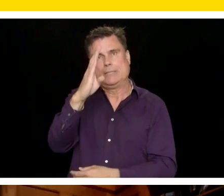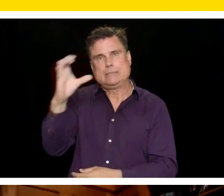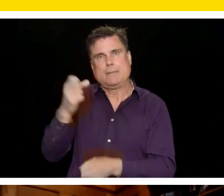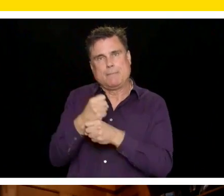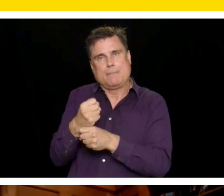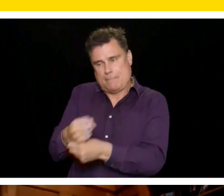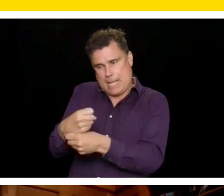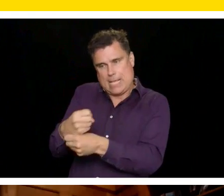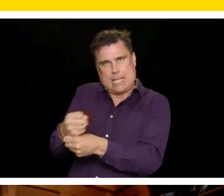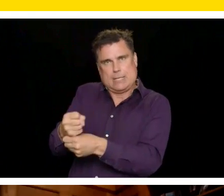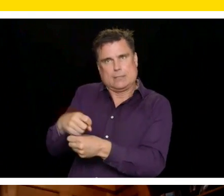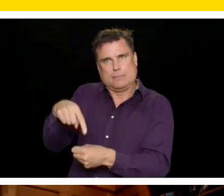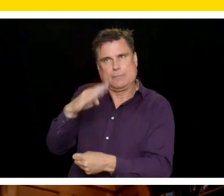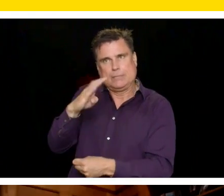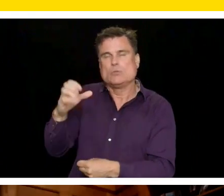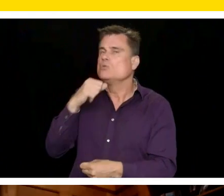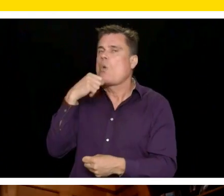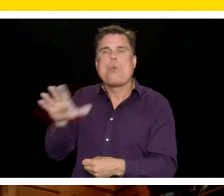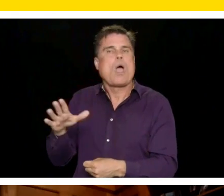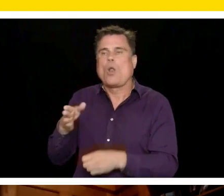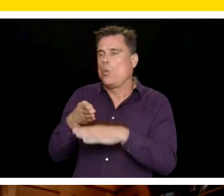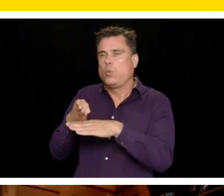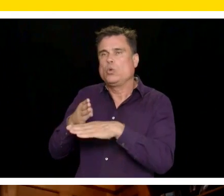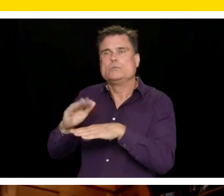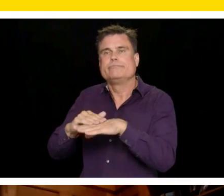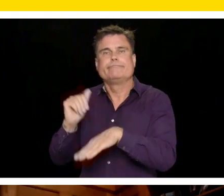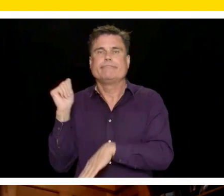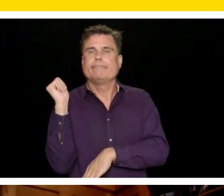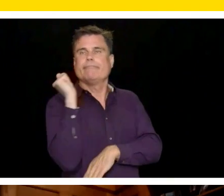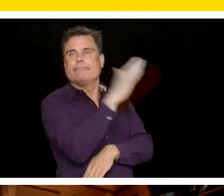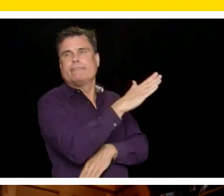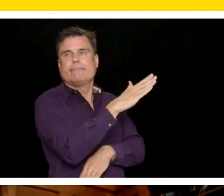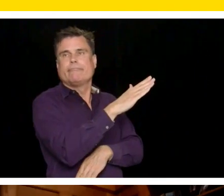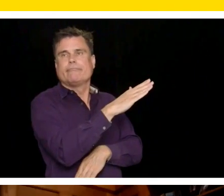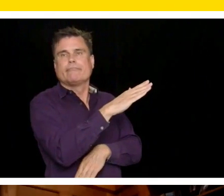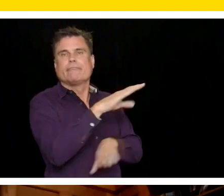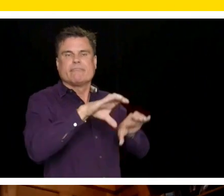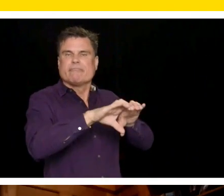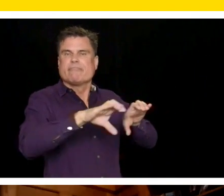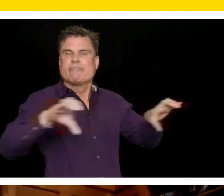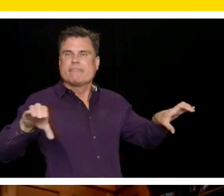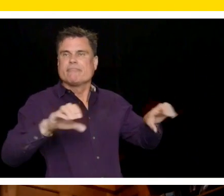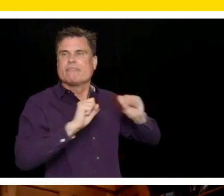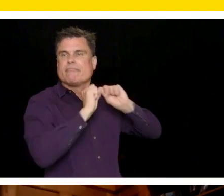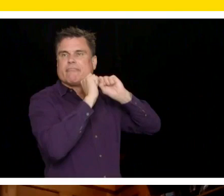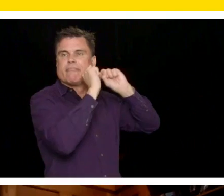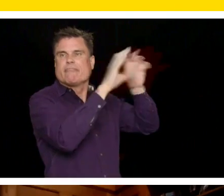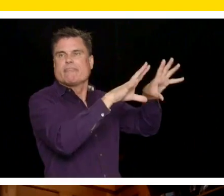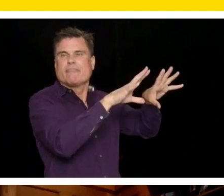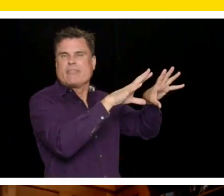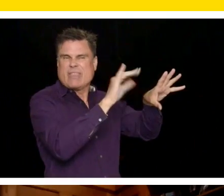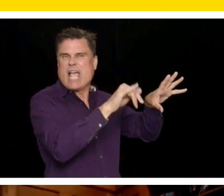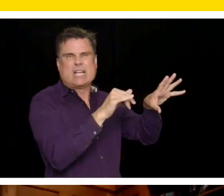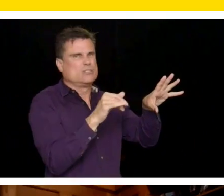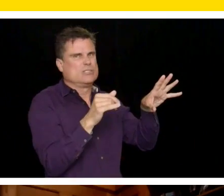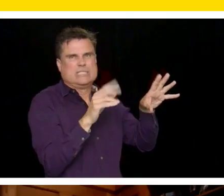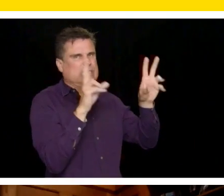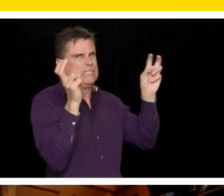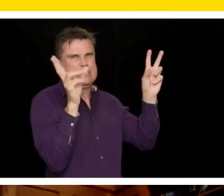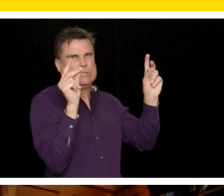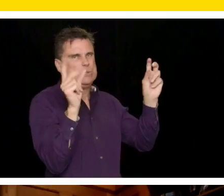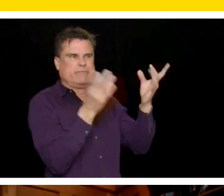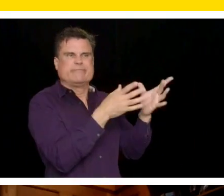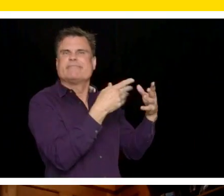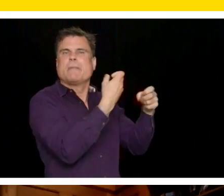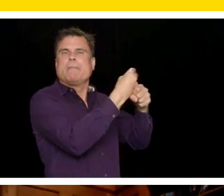issues and so on, but there's a lot shifting in the forestry sector right now for British Columbia. And so you